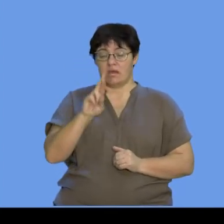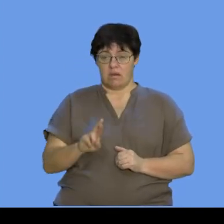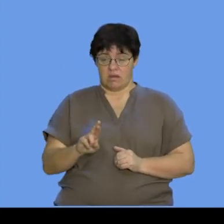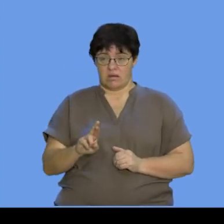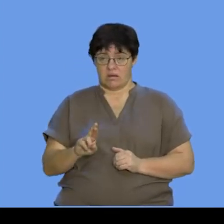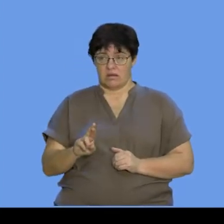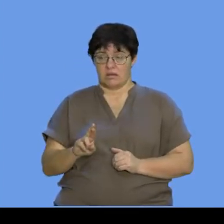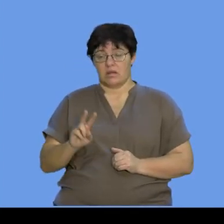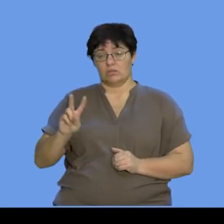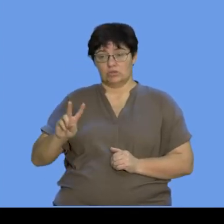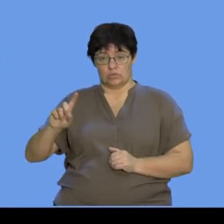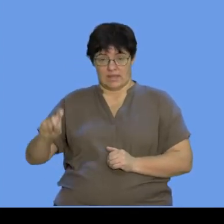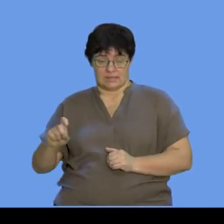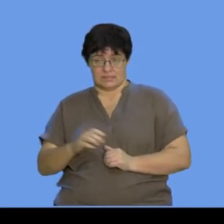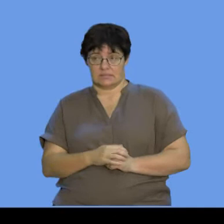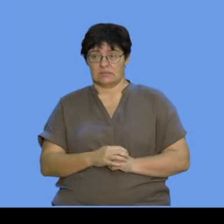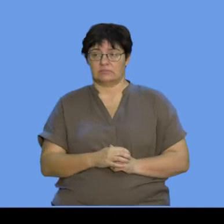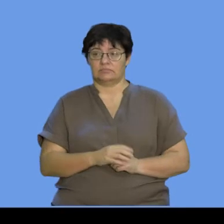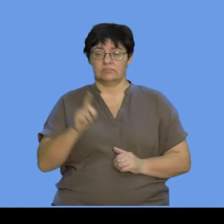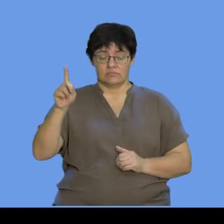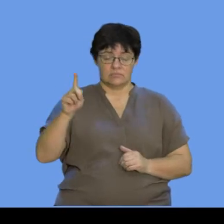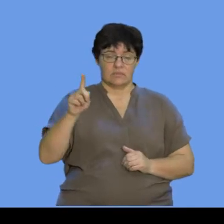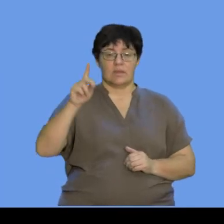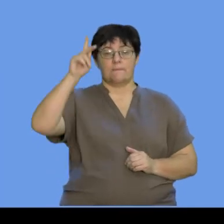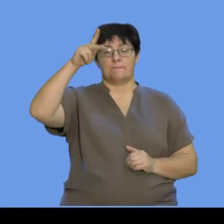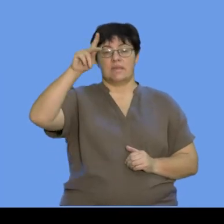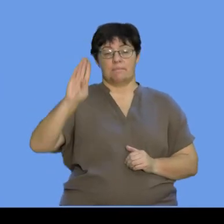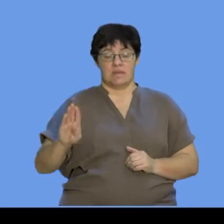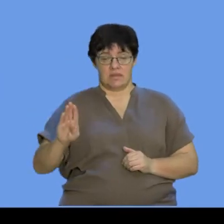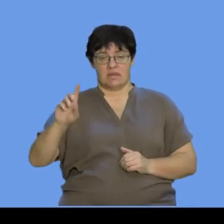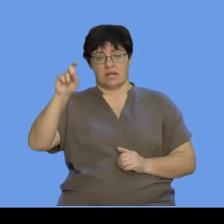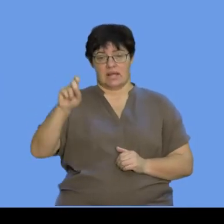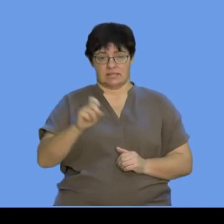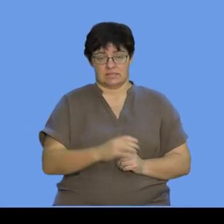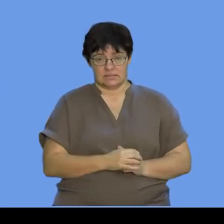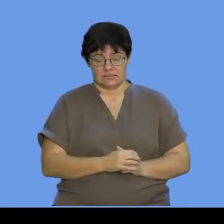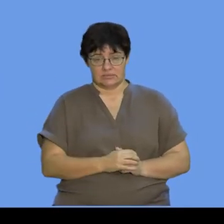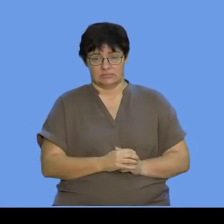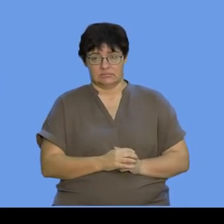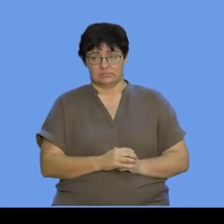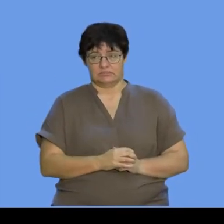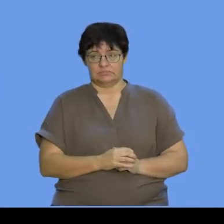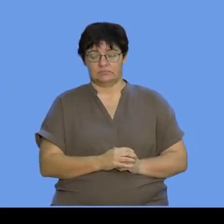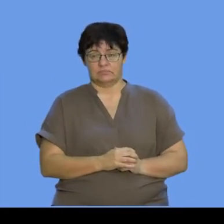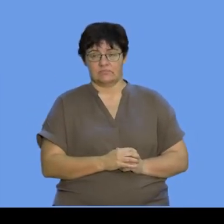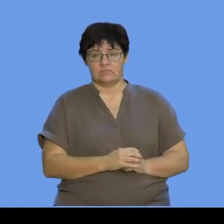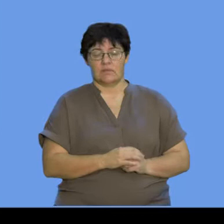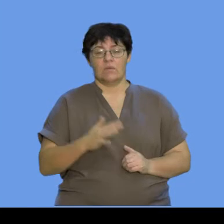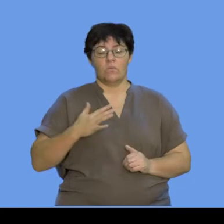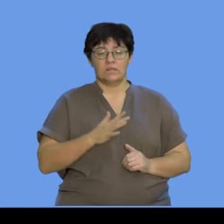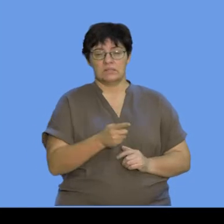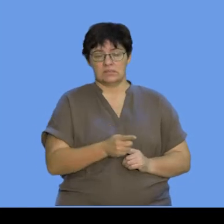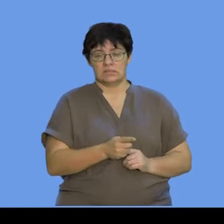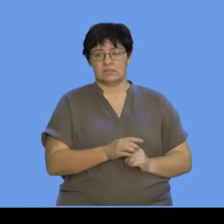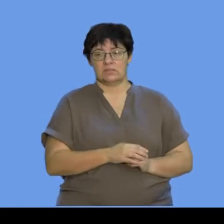BR is 2x when my PB is x, right? And then I want to talk